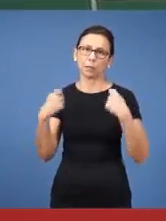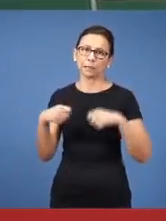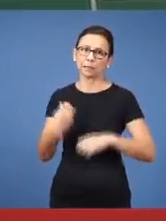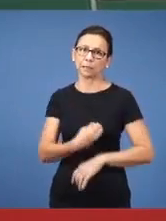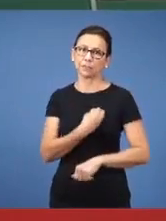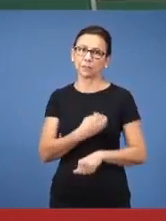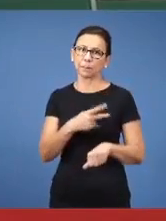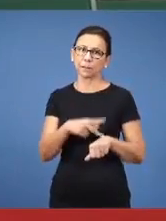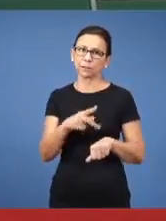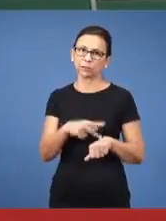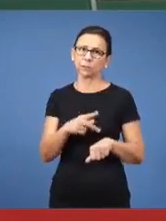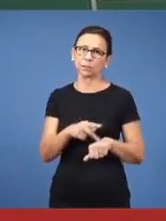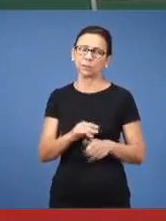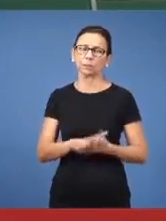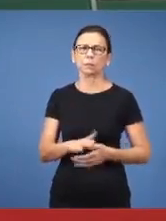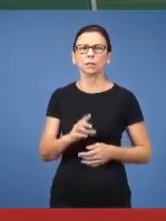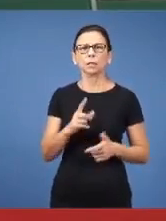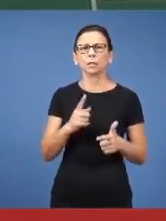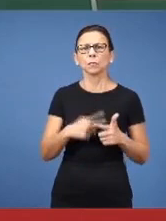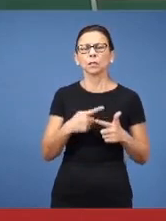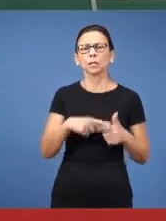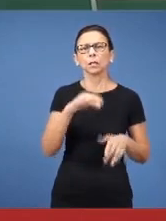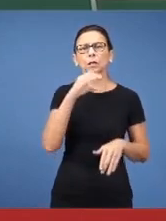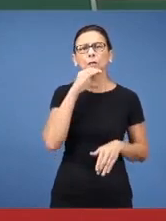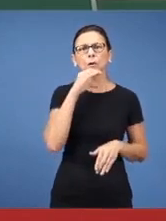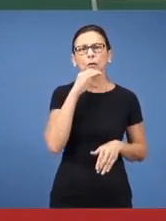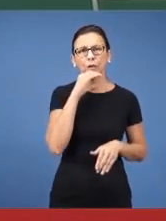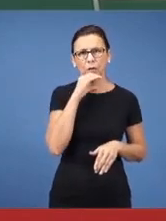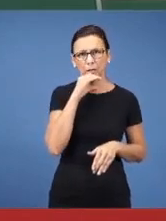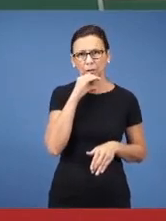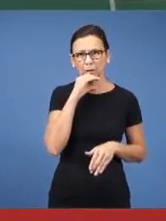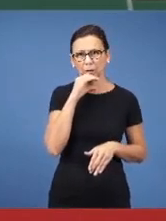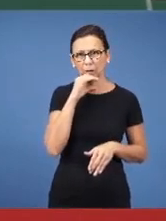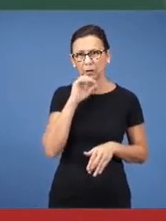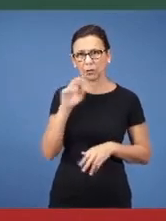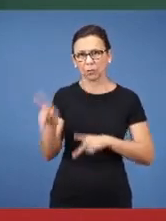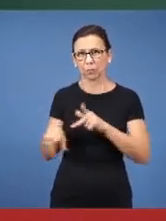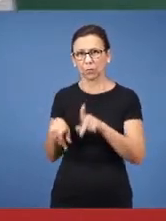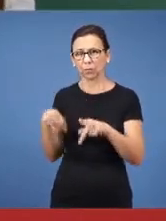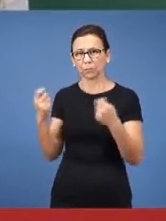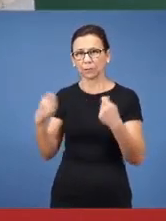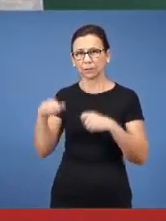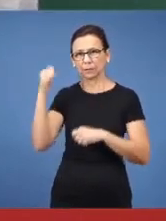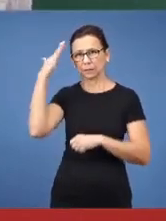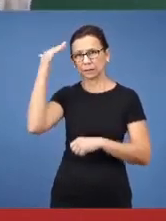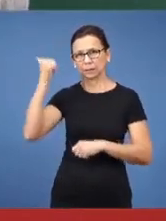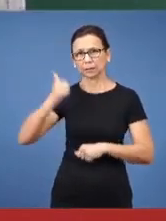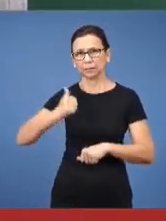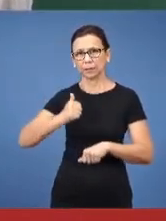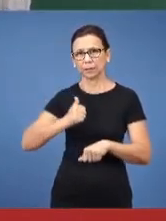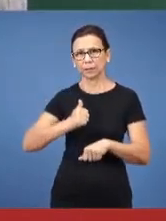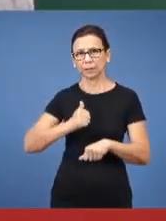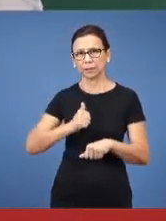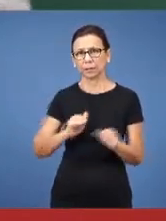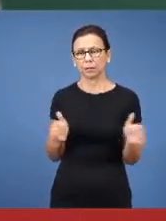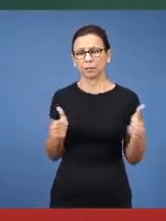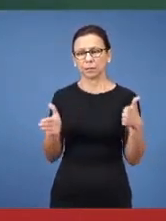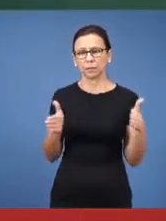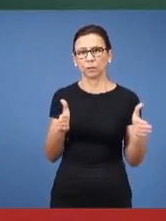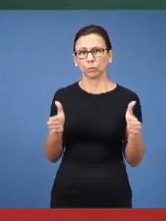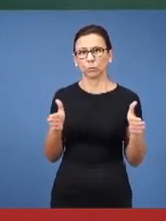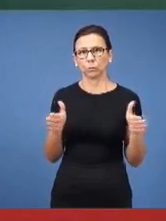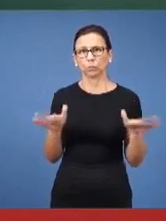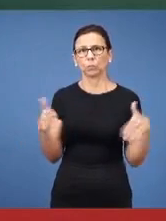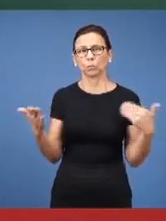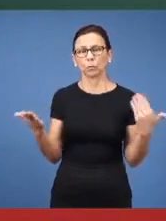rescue this. Why knowledge? Why? Because of people The people needs to know the moment in which you're living.